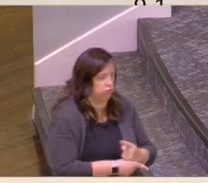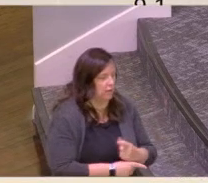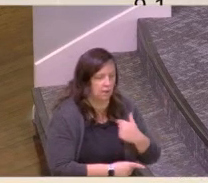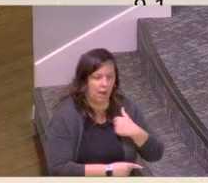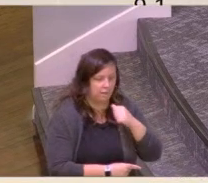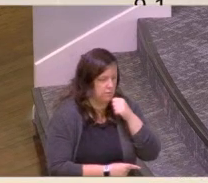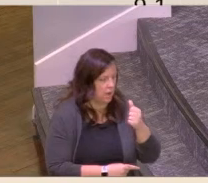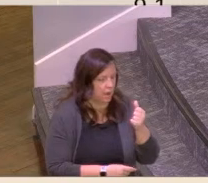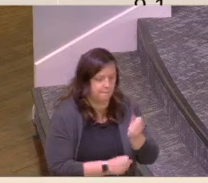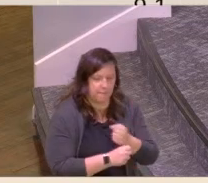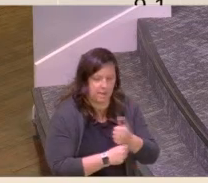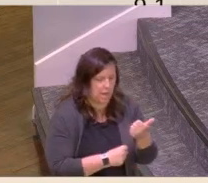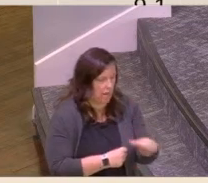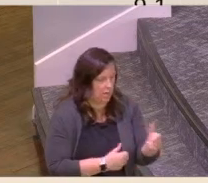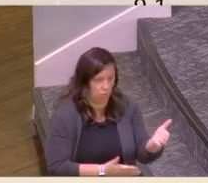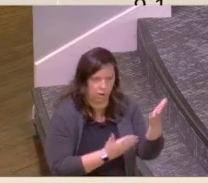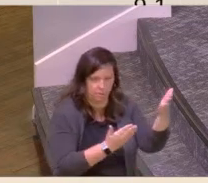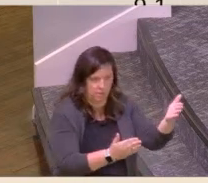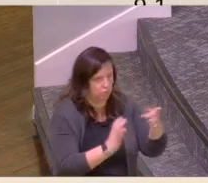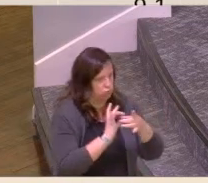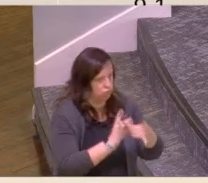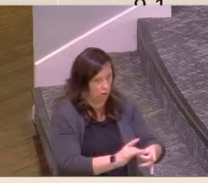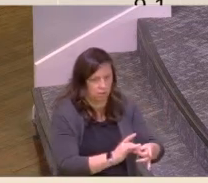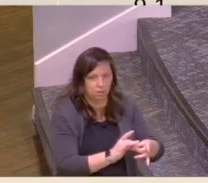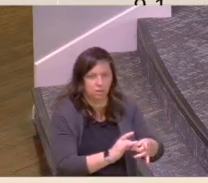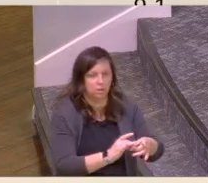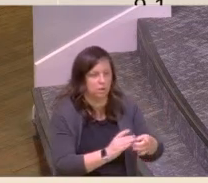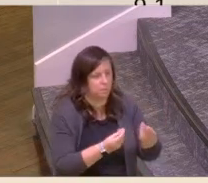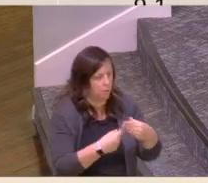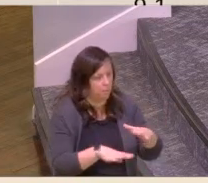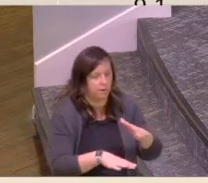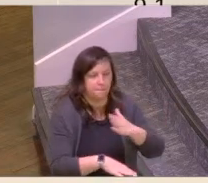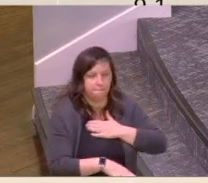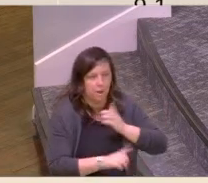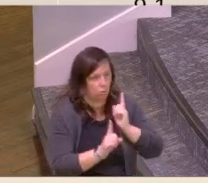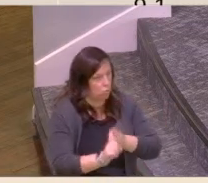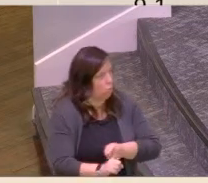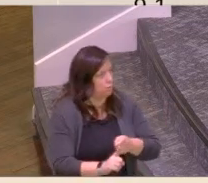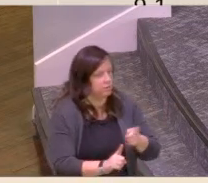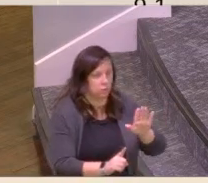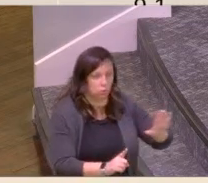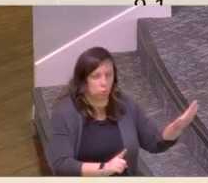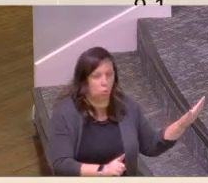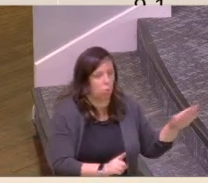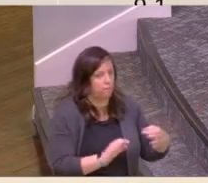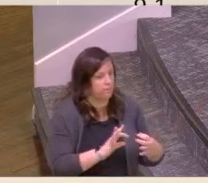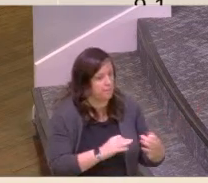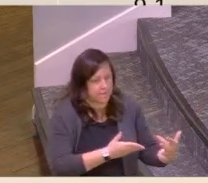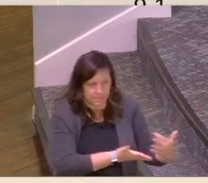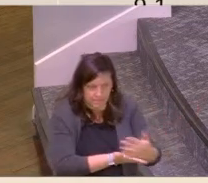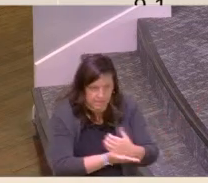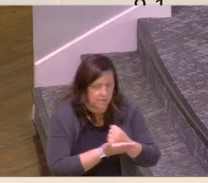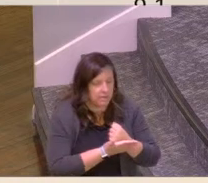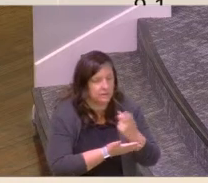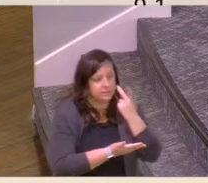My goal was to get input from the board and see what the priorities of the board was in